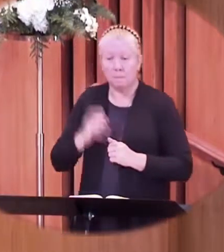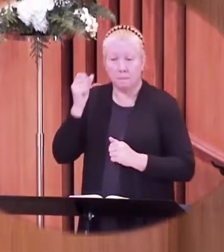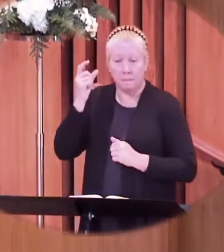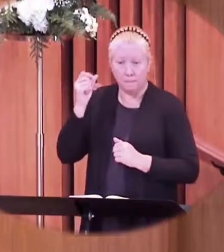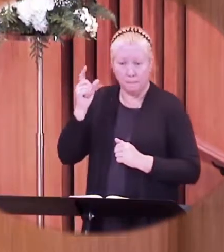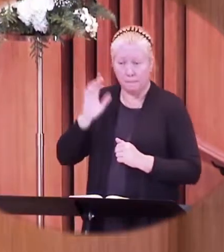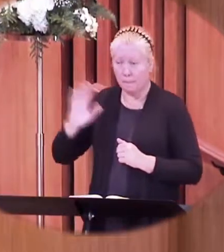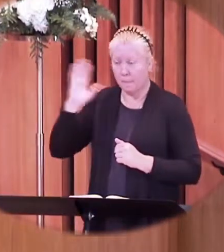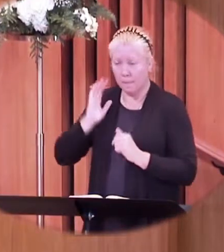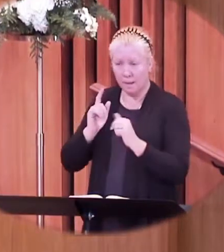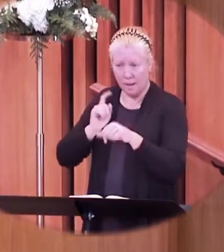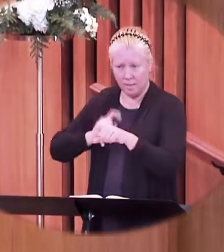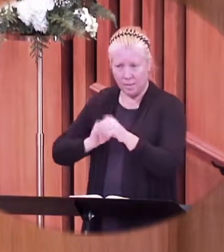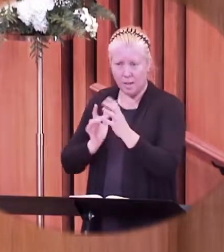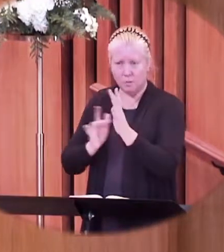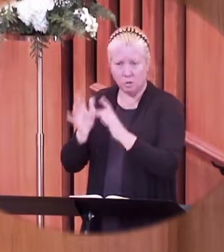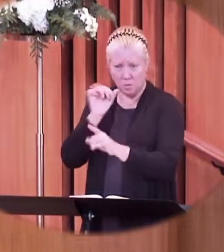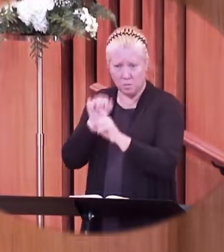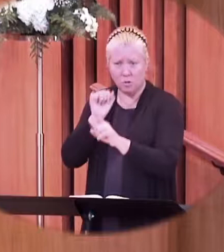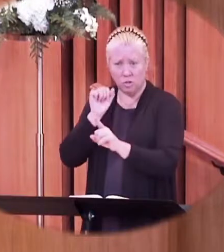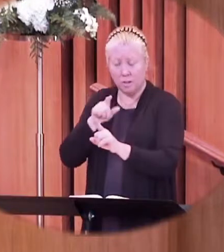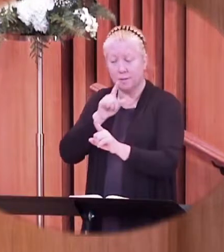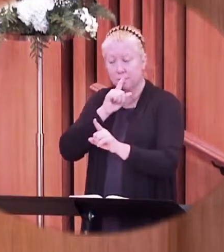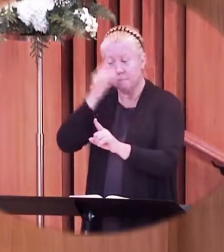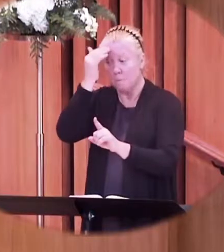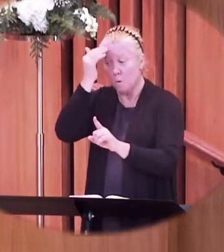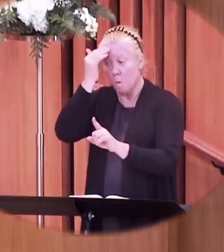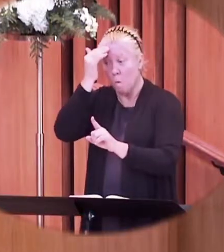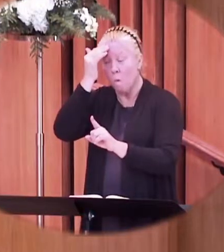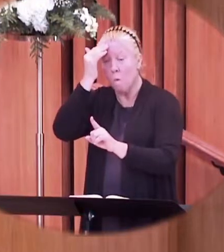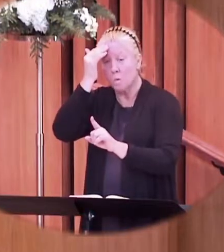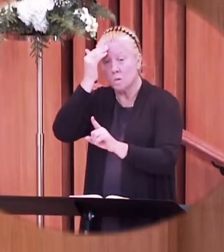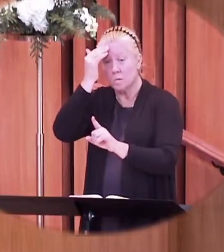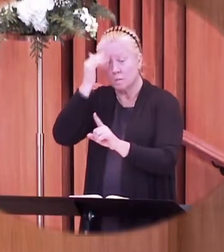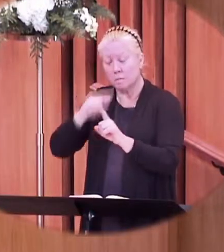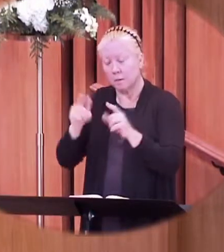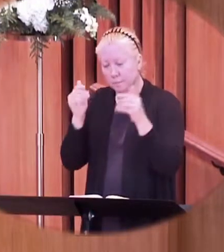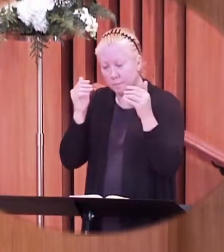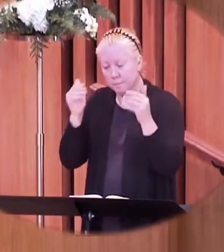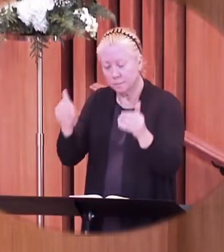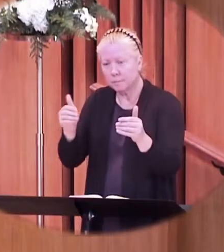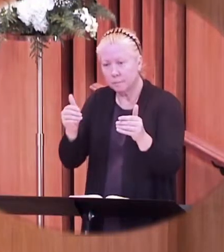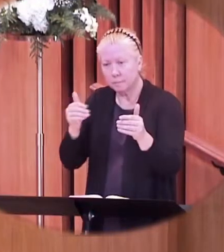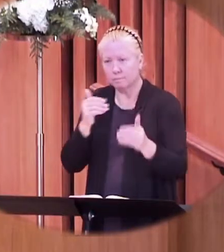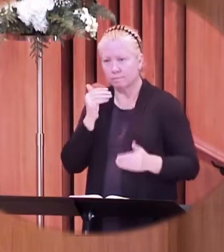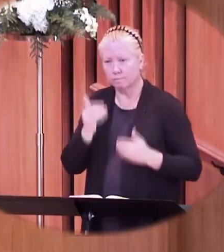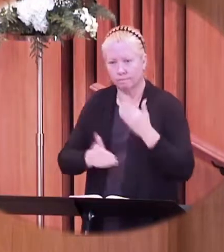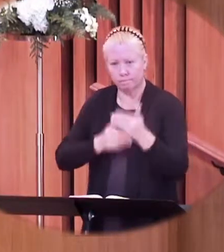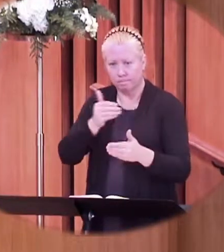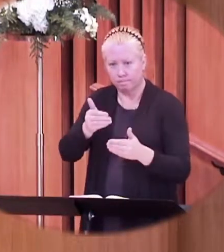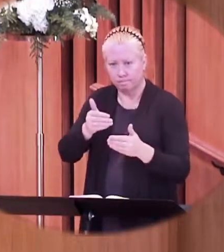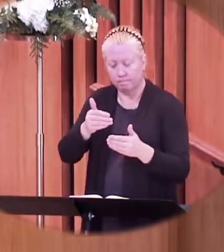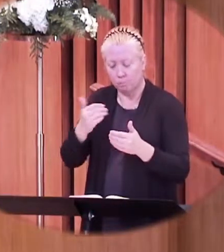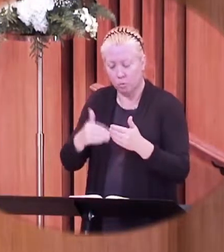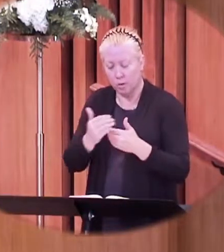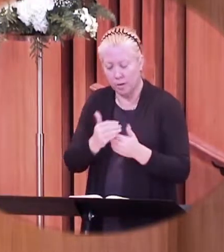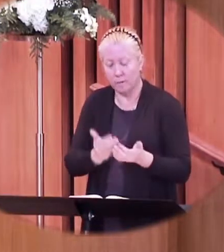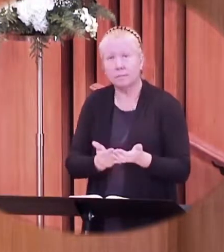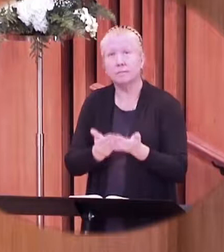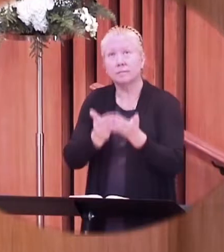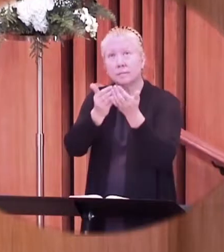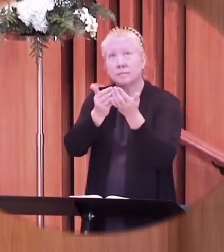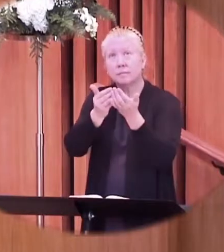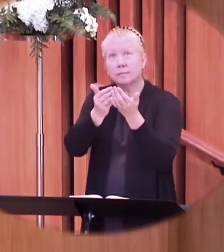he was betrayed and entered willingly into his passion, he took bread and giving thanks, broke